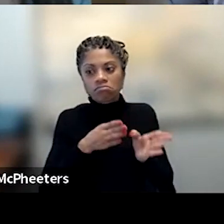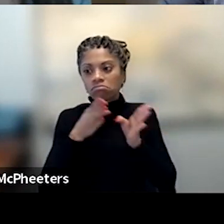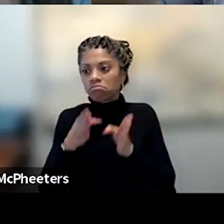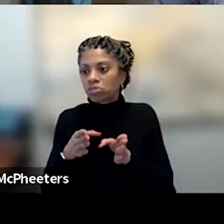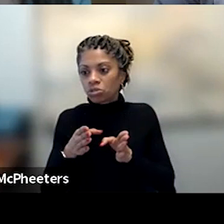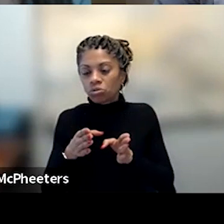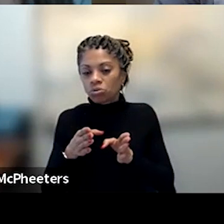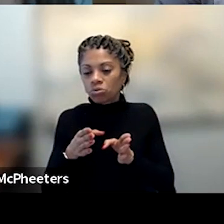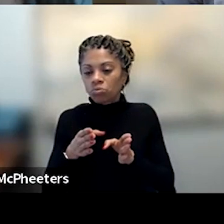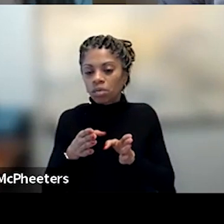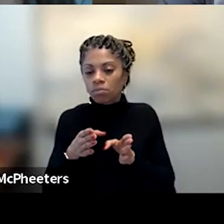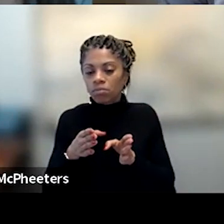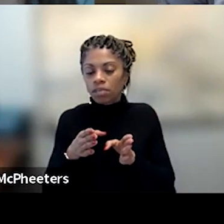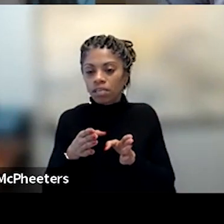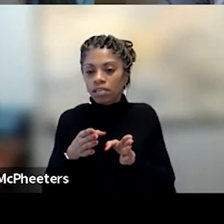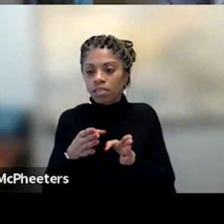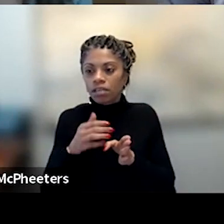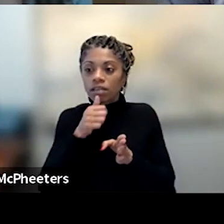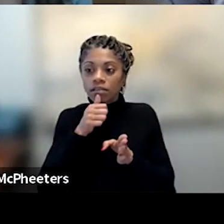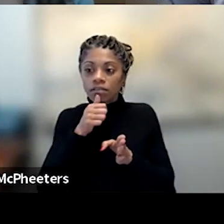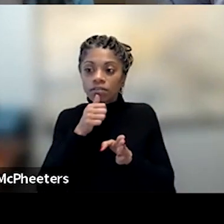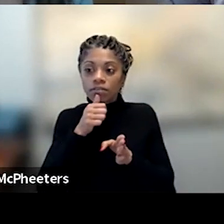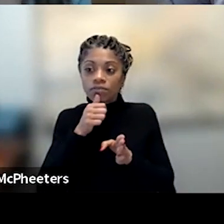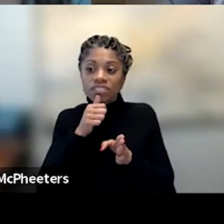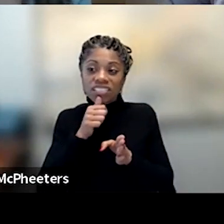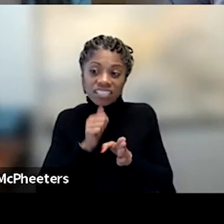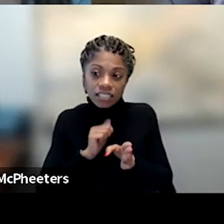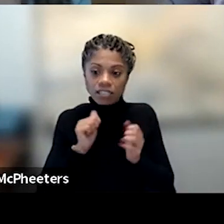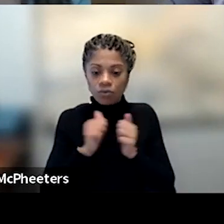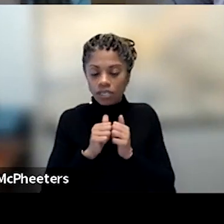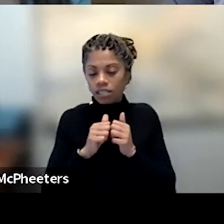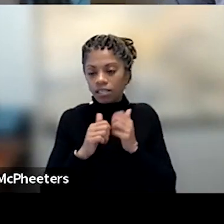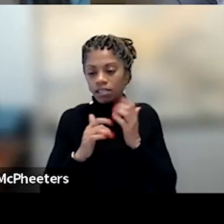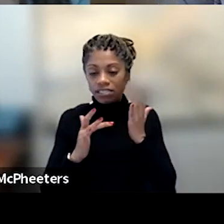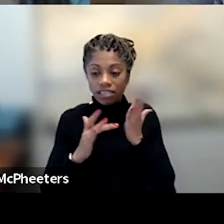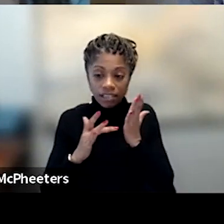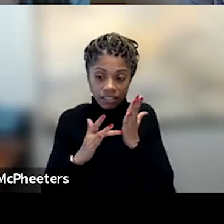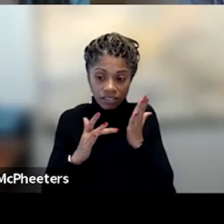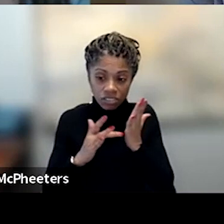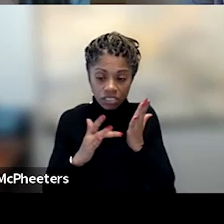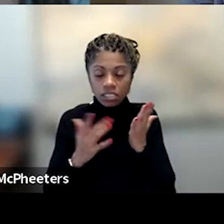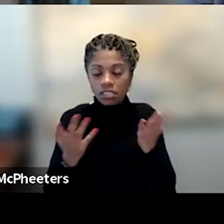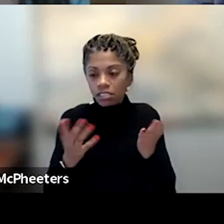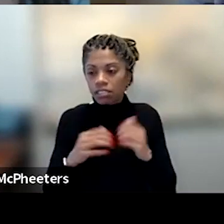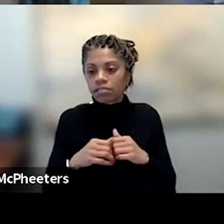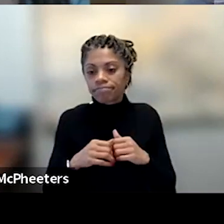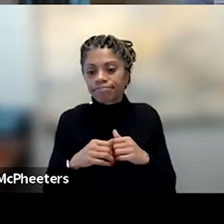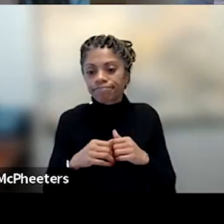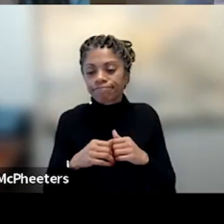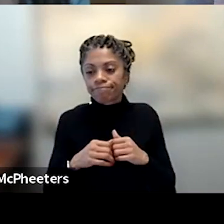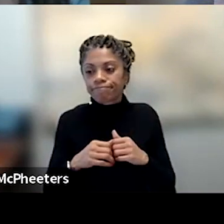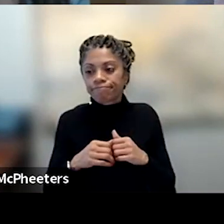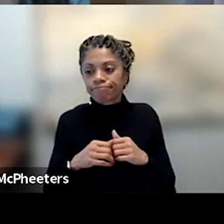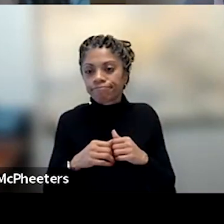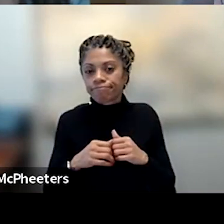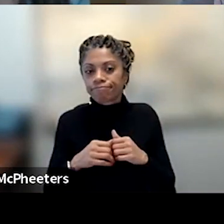being resilient in the face of technology and hacking and all that sort of thing. So I think that's